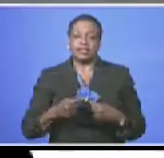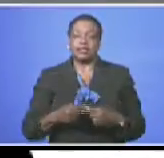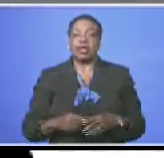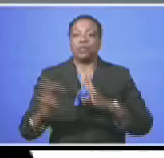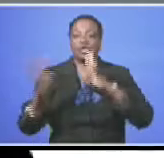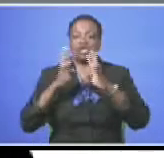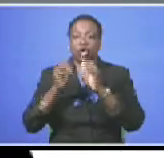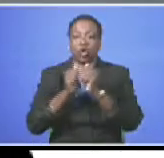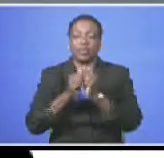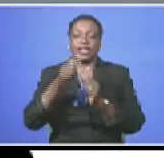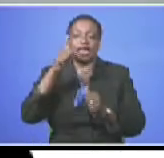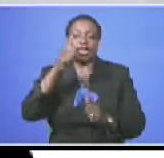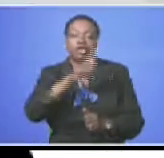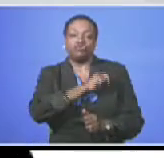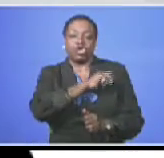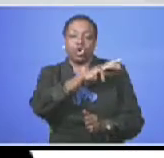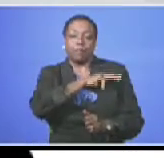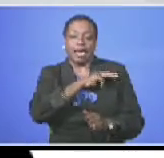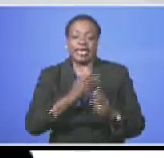today.